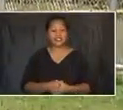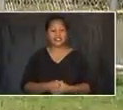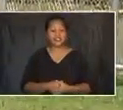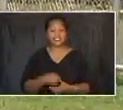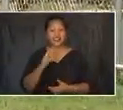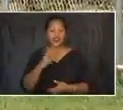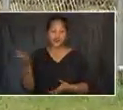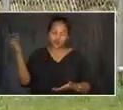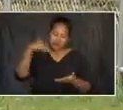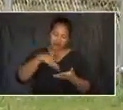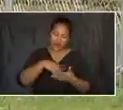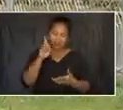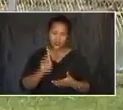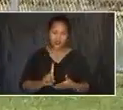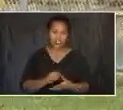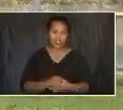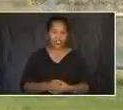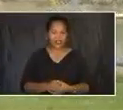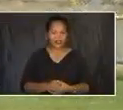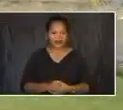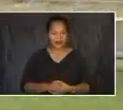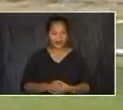takila na voka ro boy balu